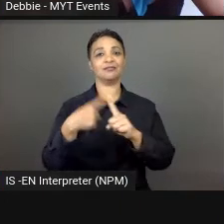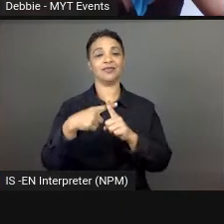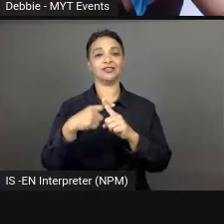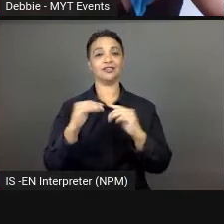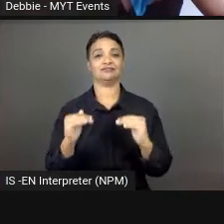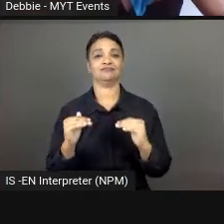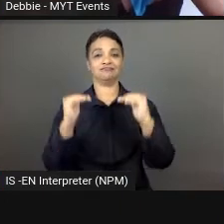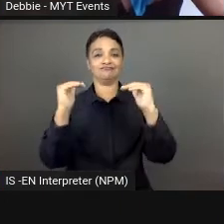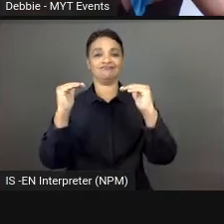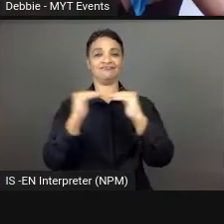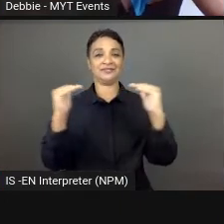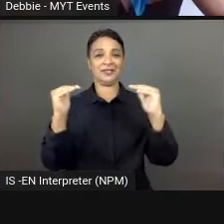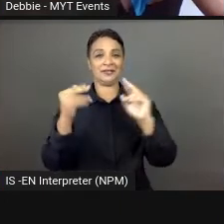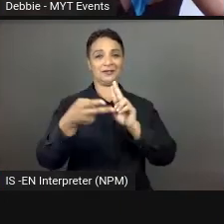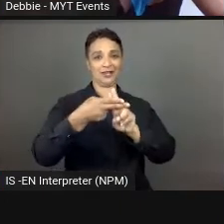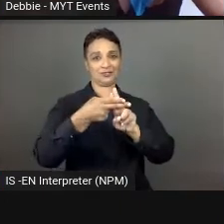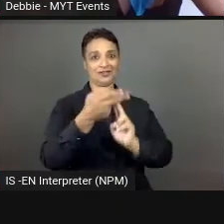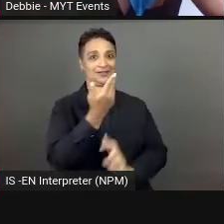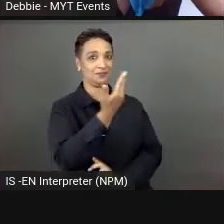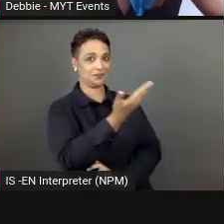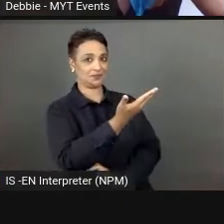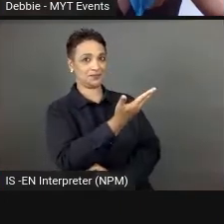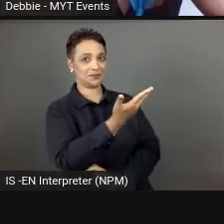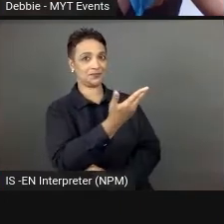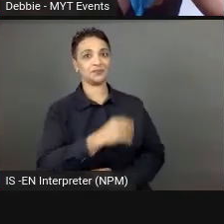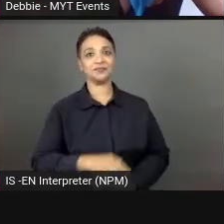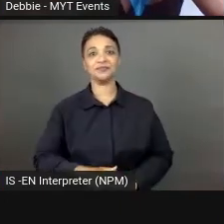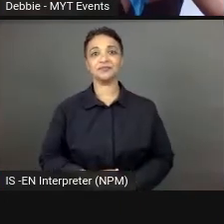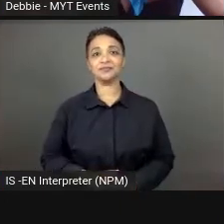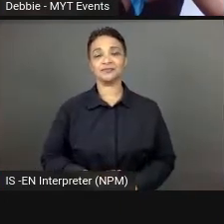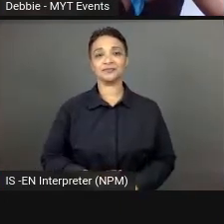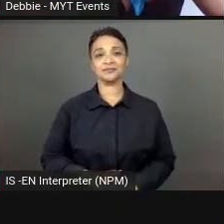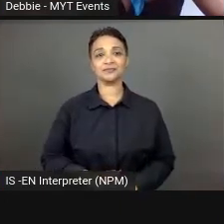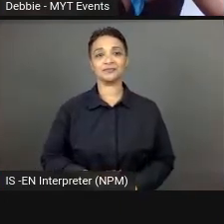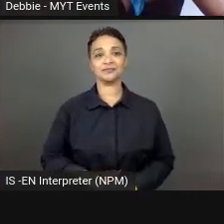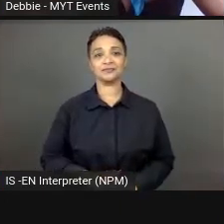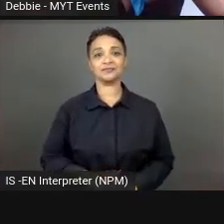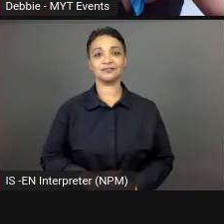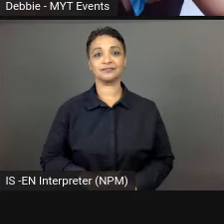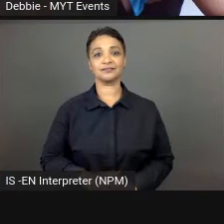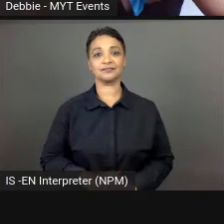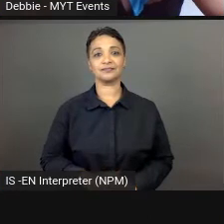standard. And connect directly via the People tab from the main